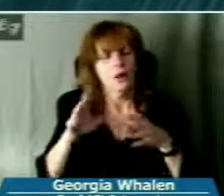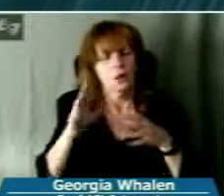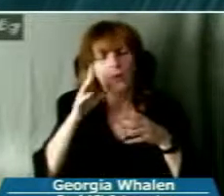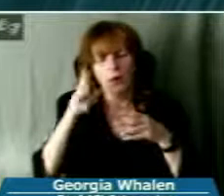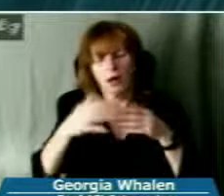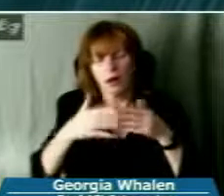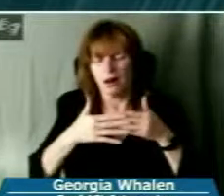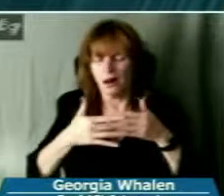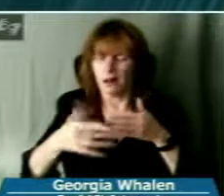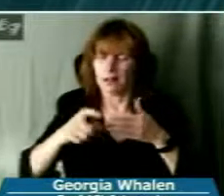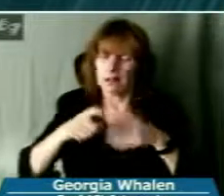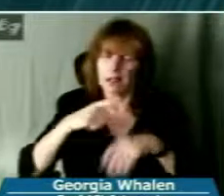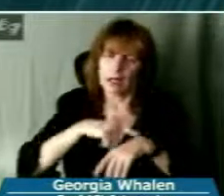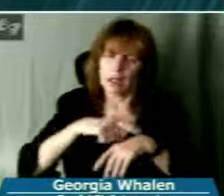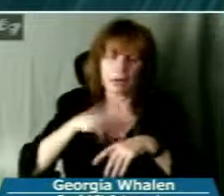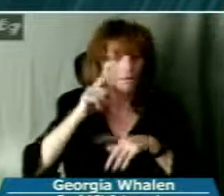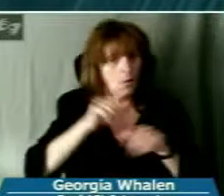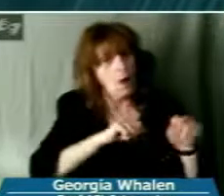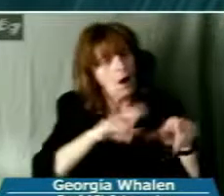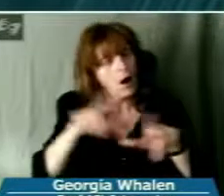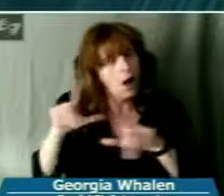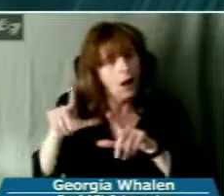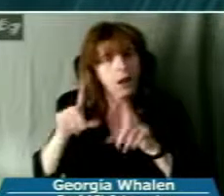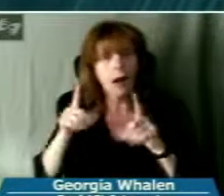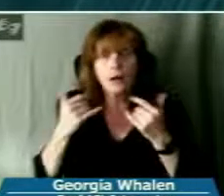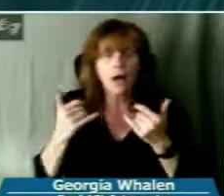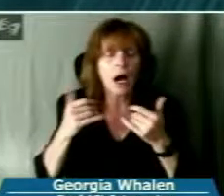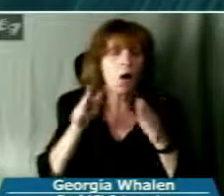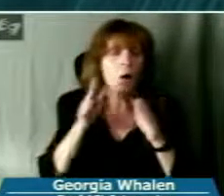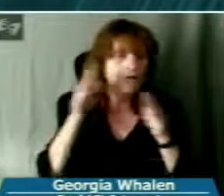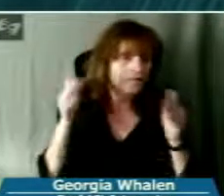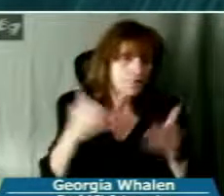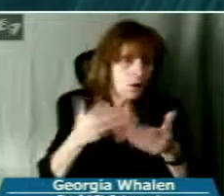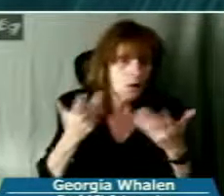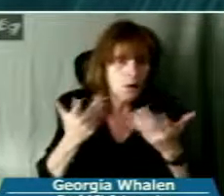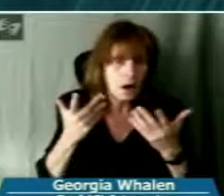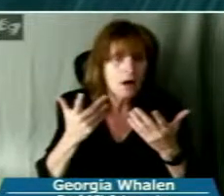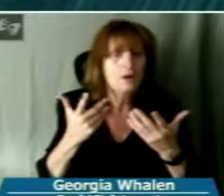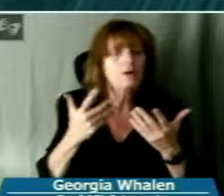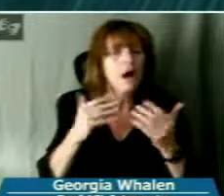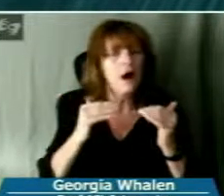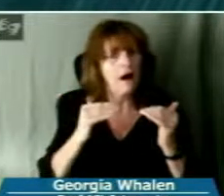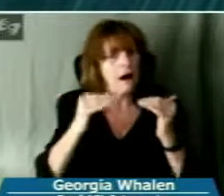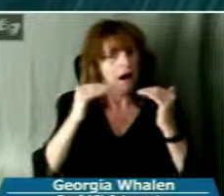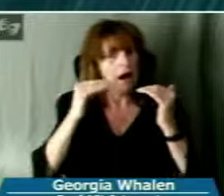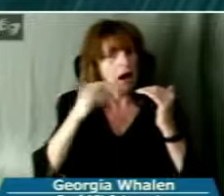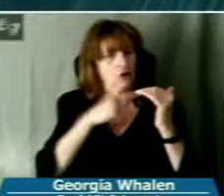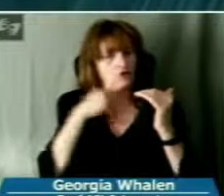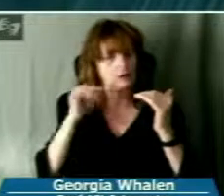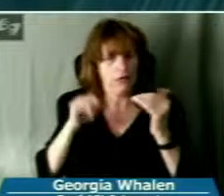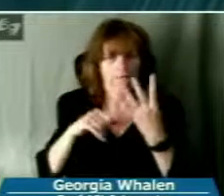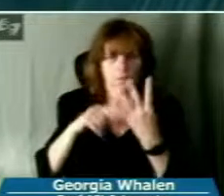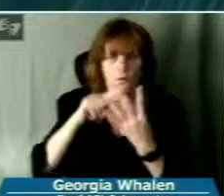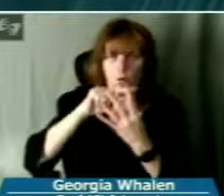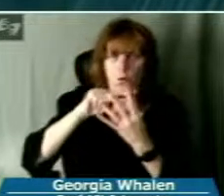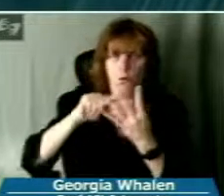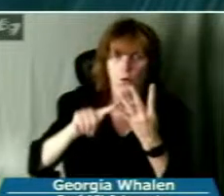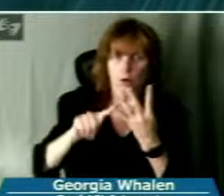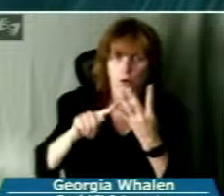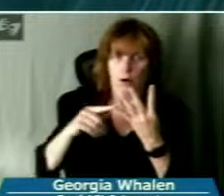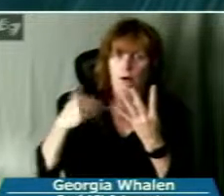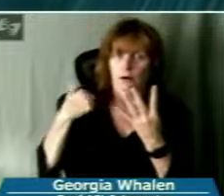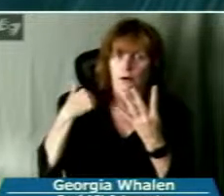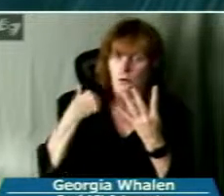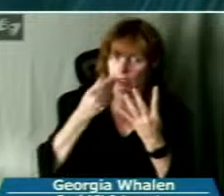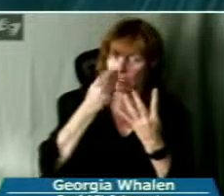we are focused on right now is the highest risk facilities, and that's the four facilities that I outlined earlier on, and we are